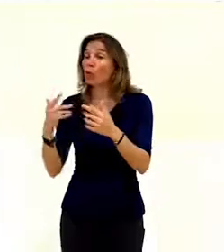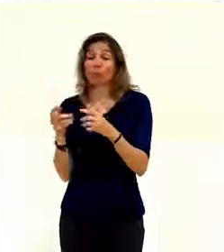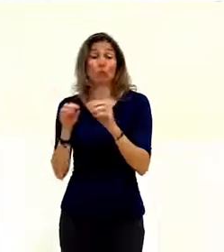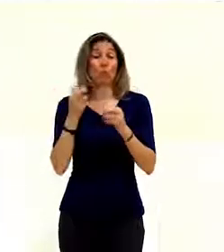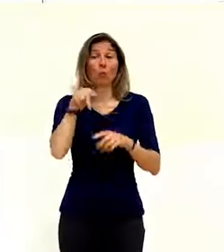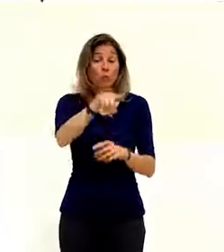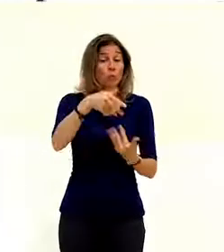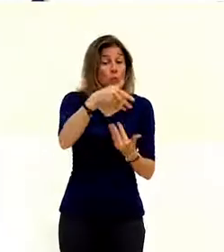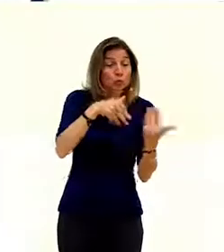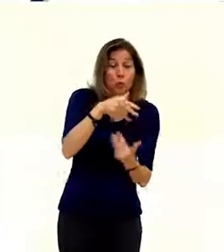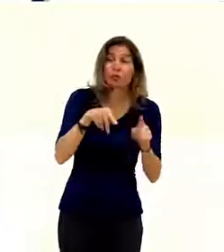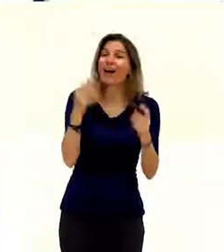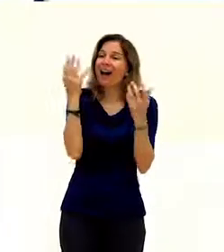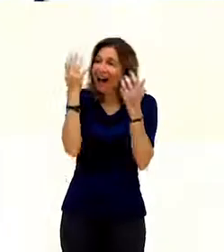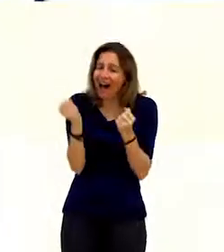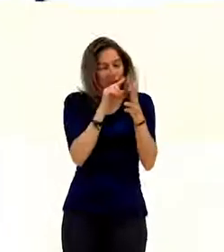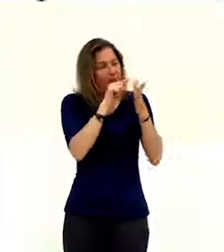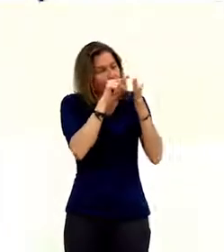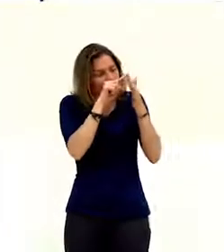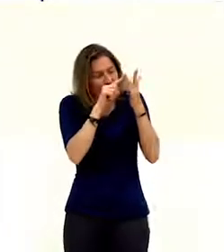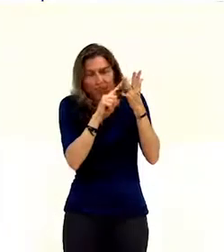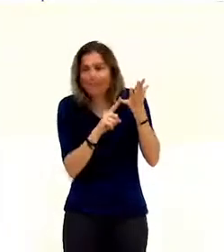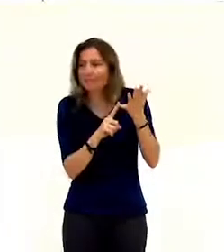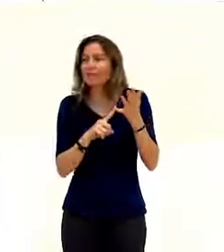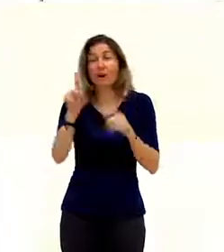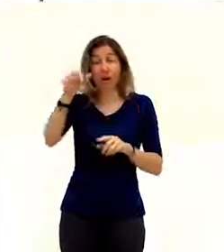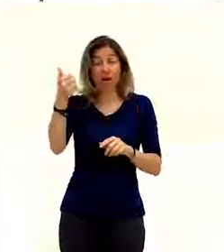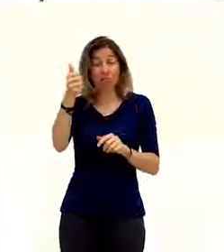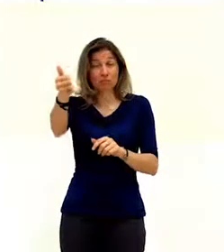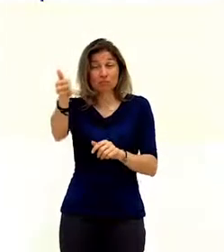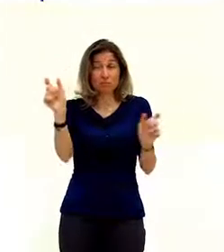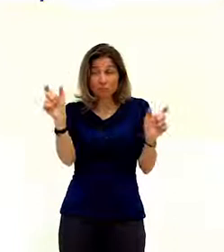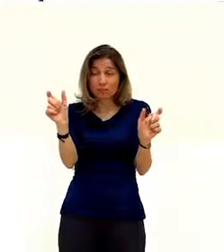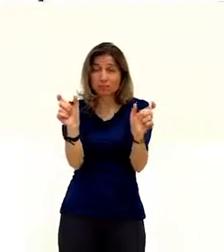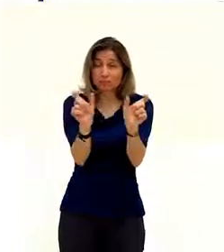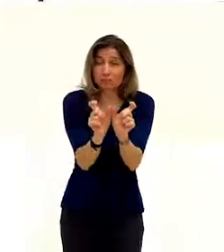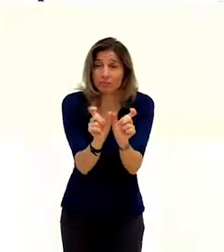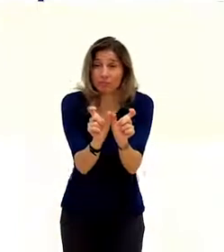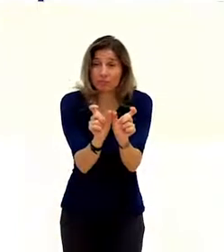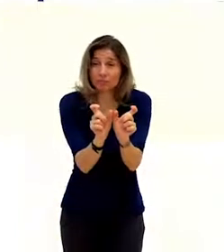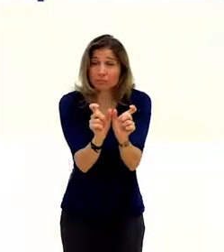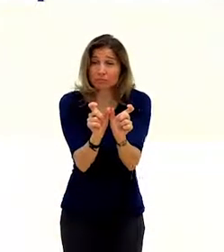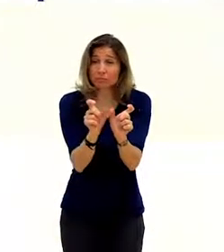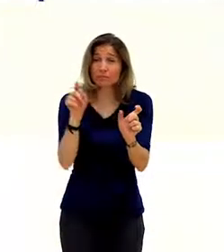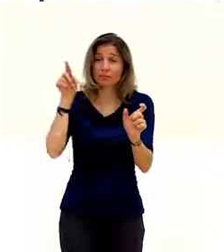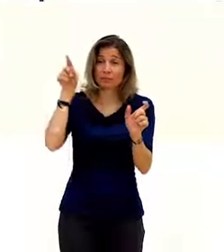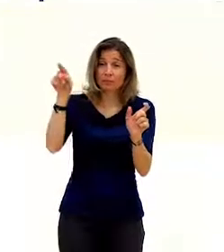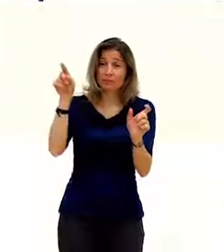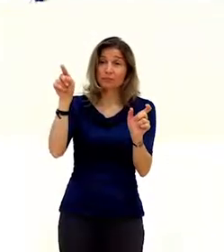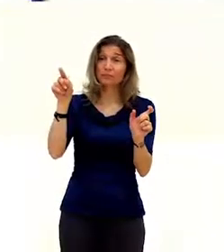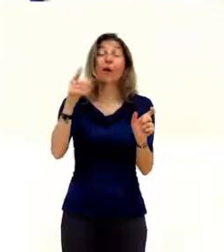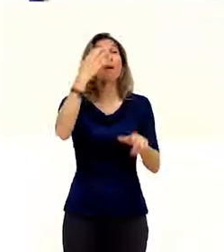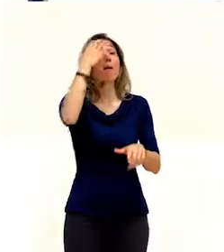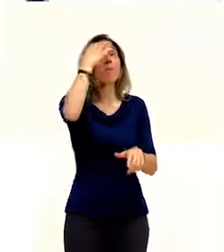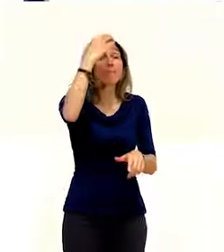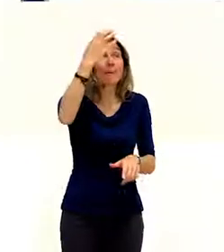service obligation features. That's another wonderful word to remember. The public service obligation, which